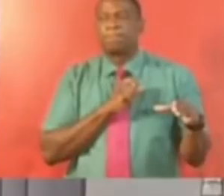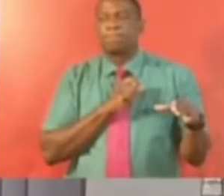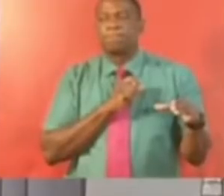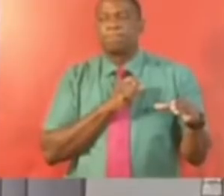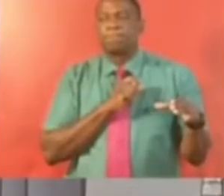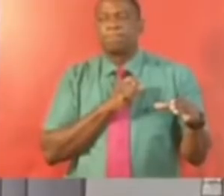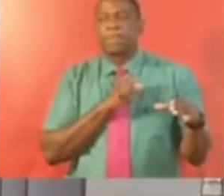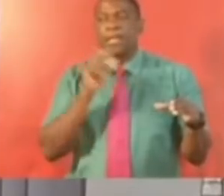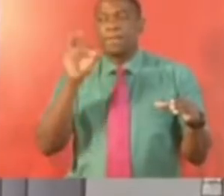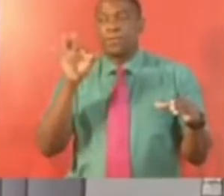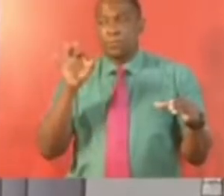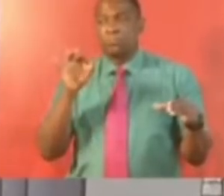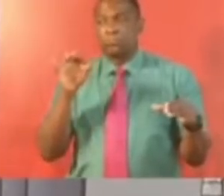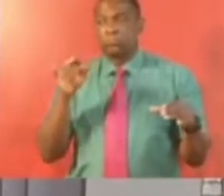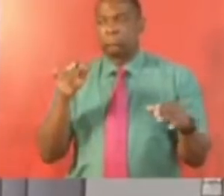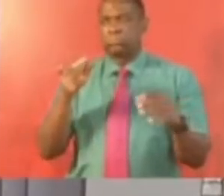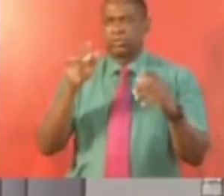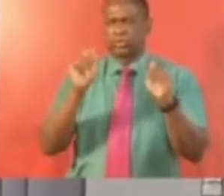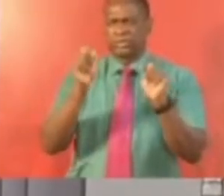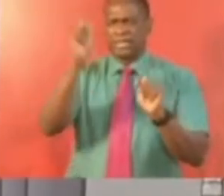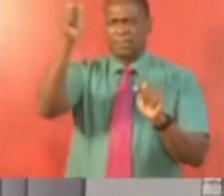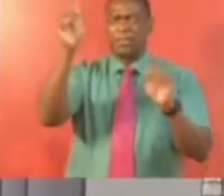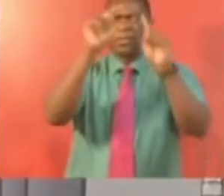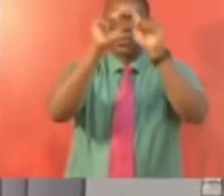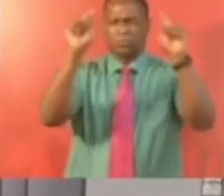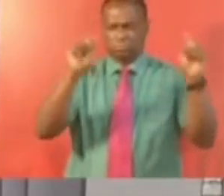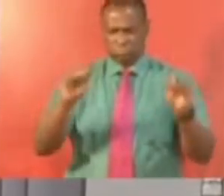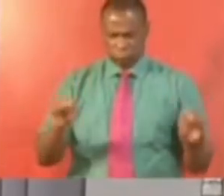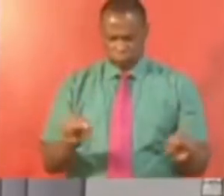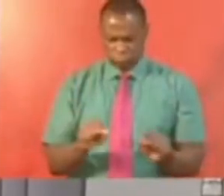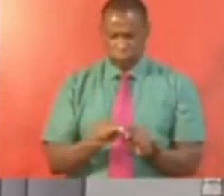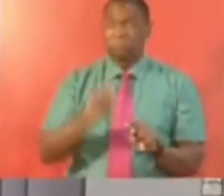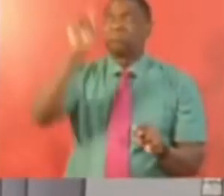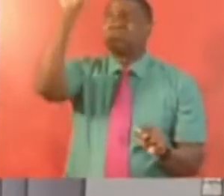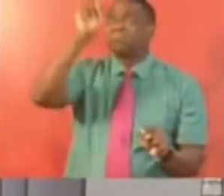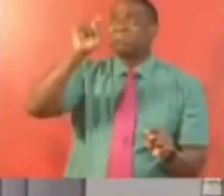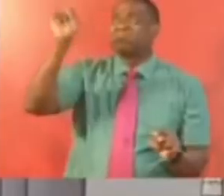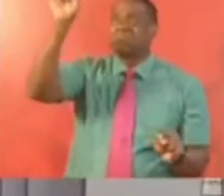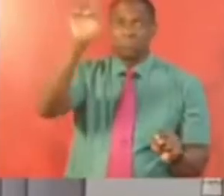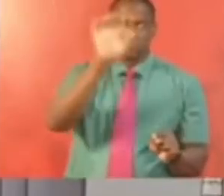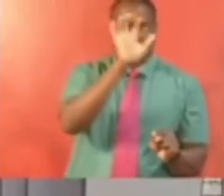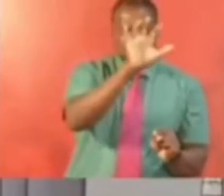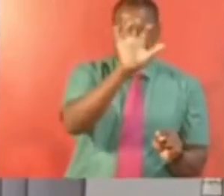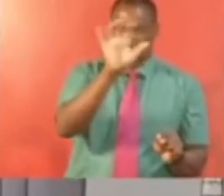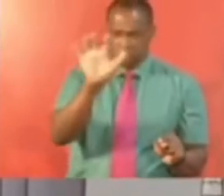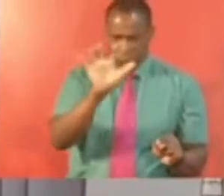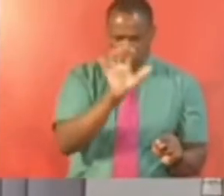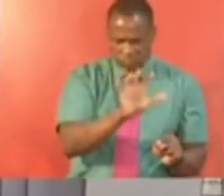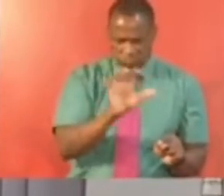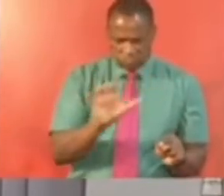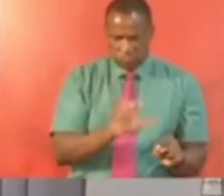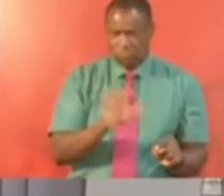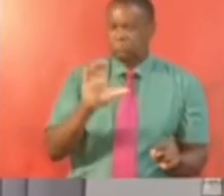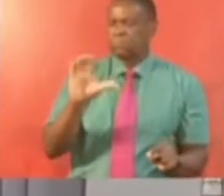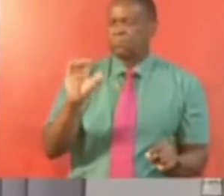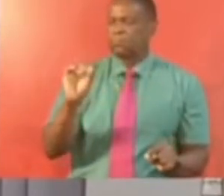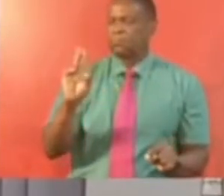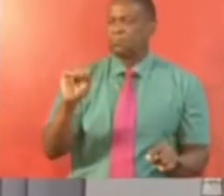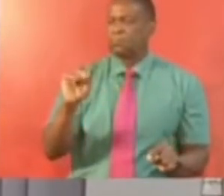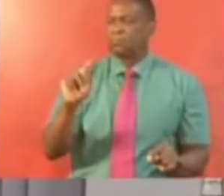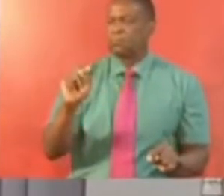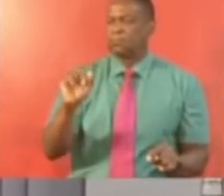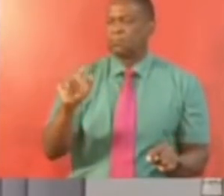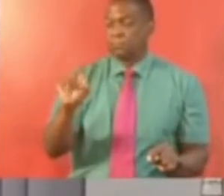different counties have different disease burdens, and the CMO could correct me if I'm wrong, because he was telling me recently the two counties